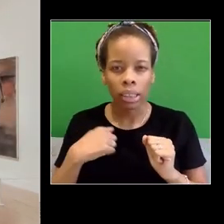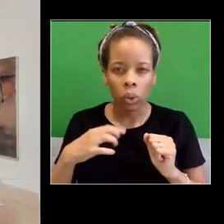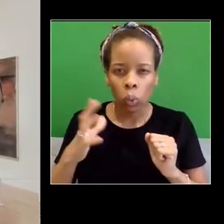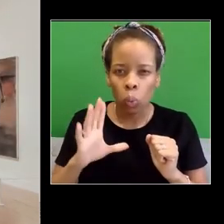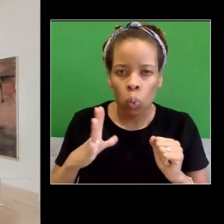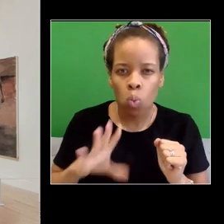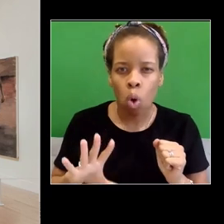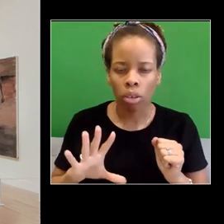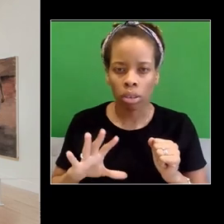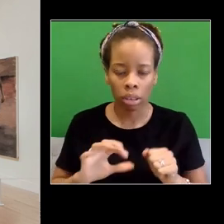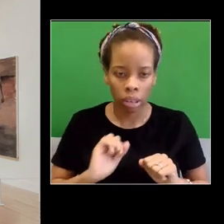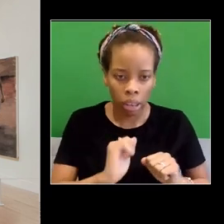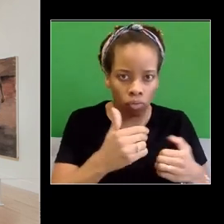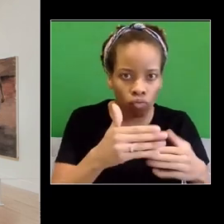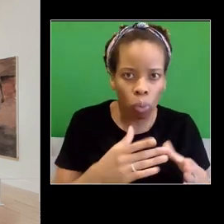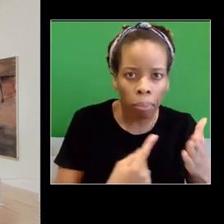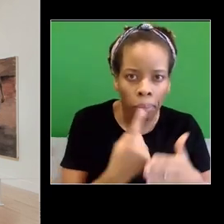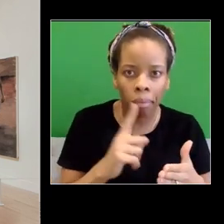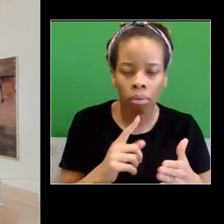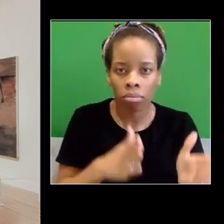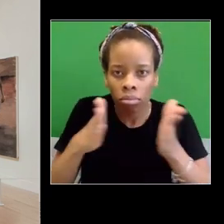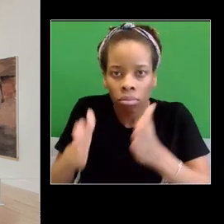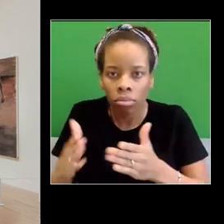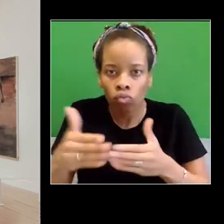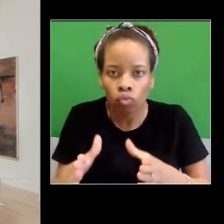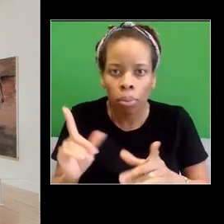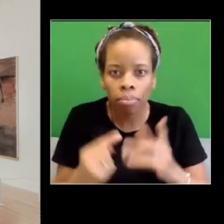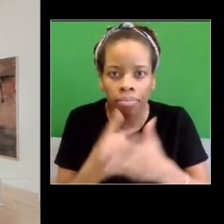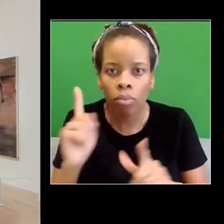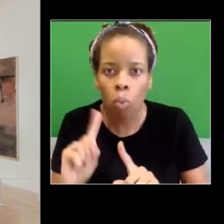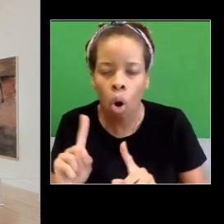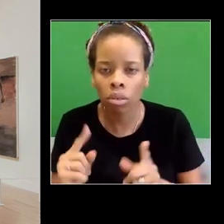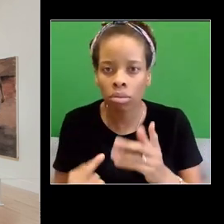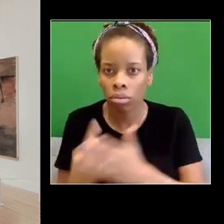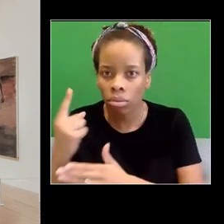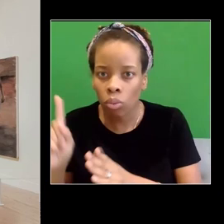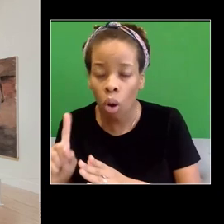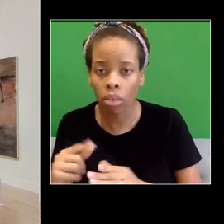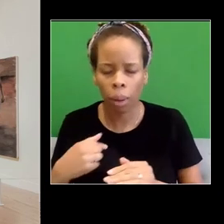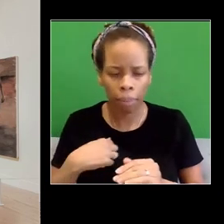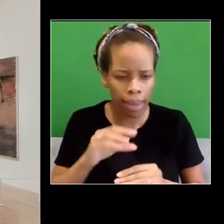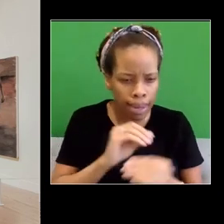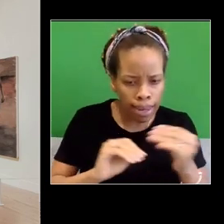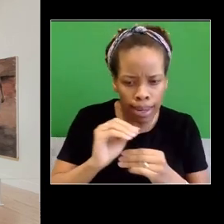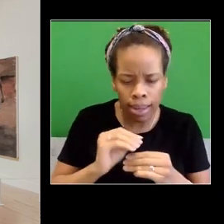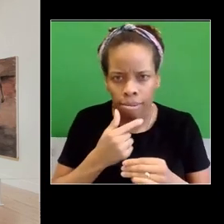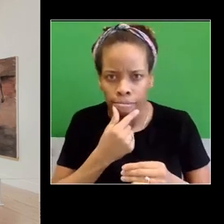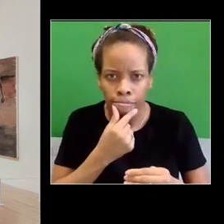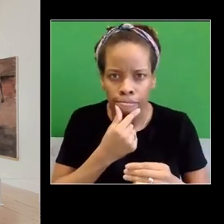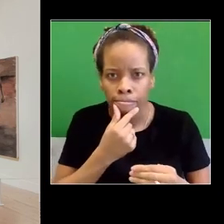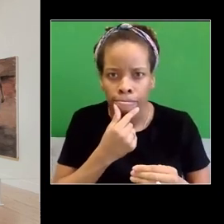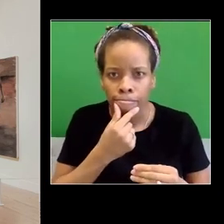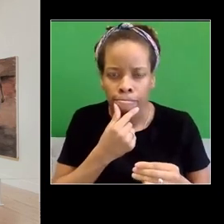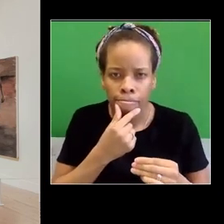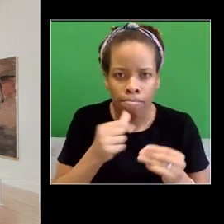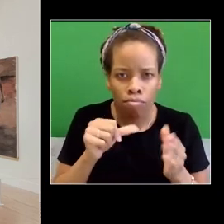happen in each room. And also it's a way of problem solving and troubleshooting, because I have particular bugbears, things I really